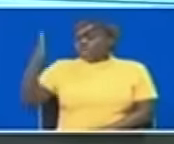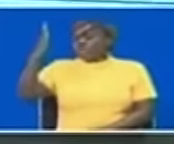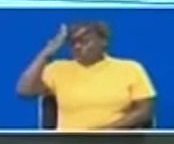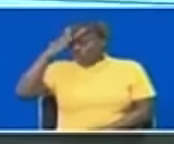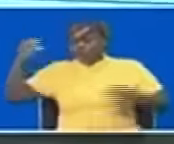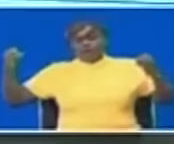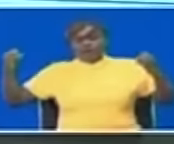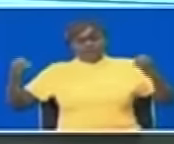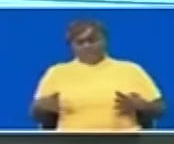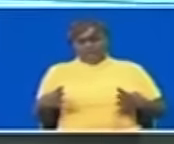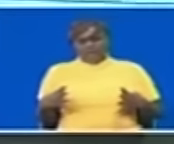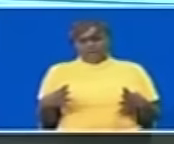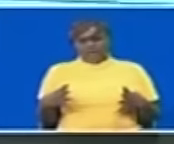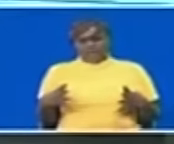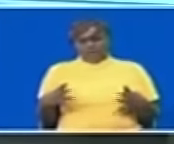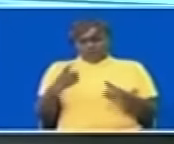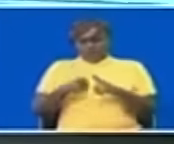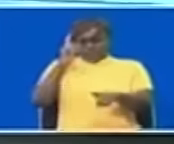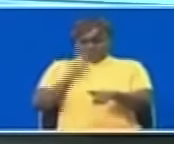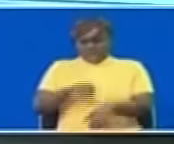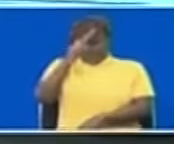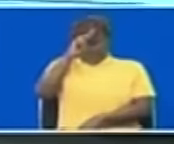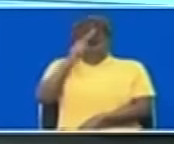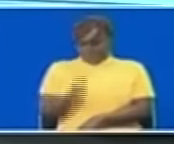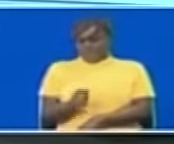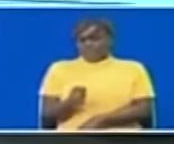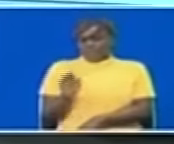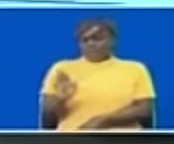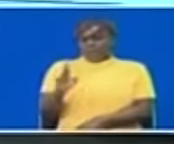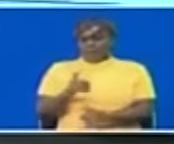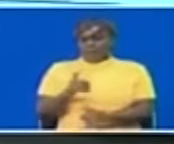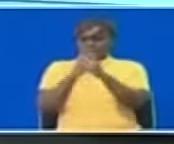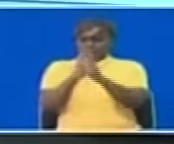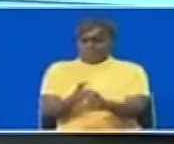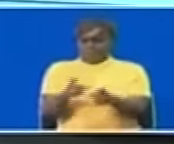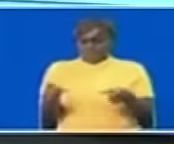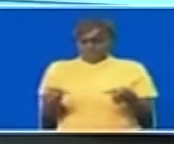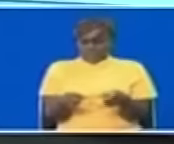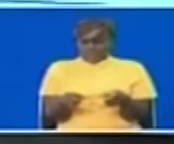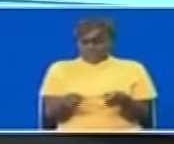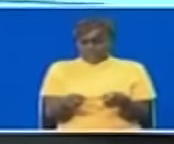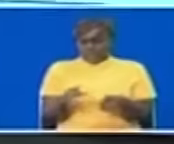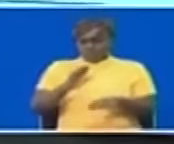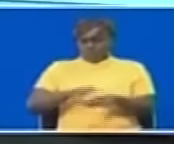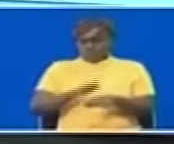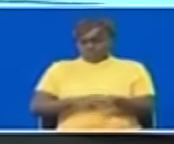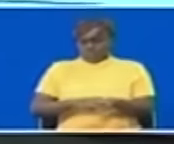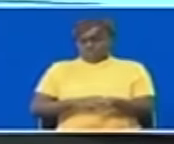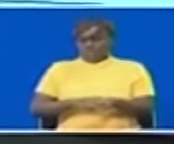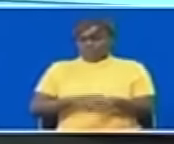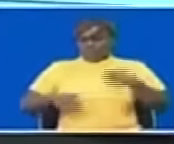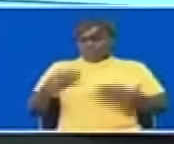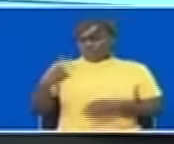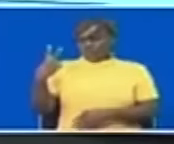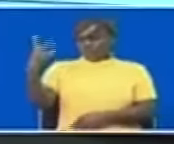must have known this fact, and they are saying ever since the judge has actually been awarded with certificate of good conduct twice, not